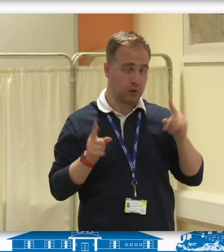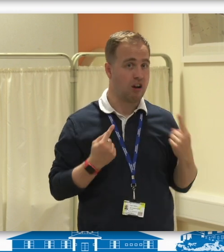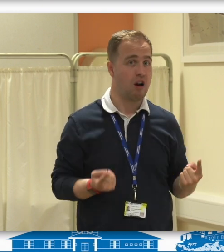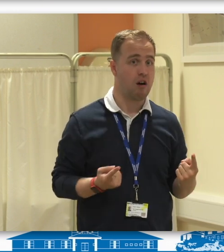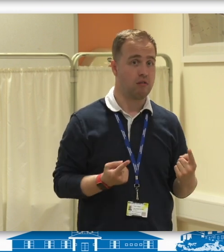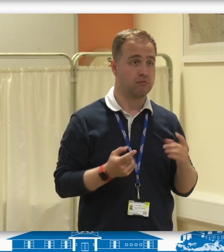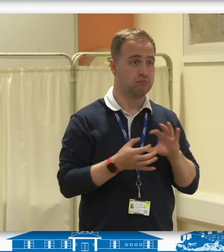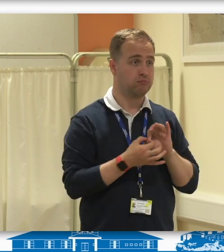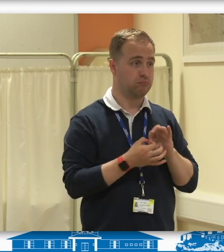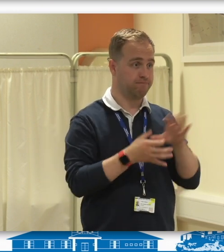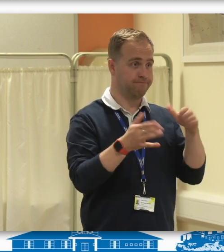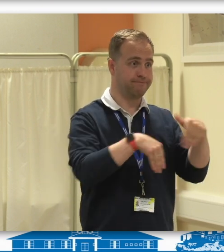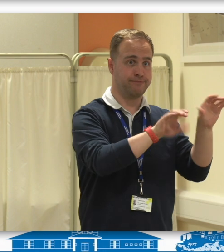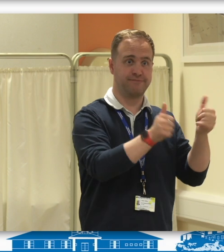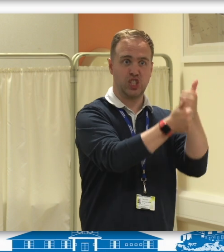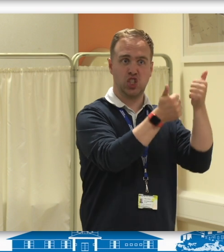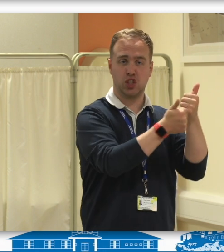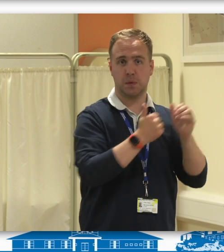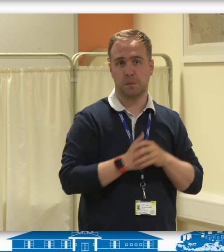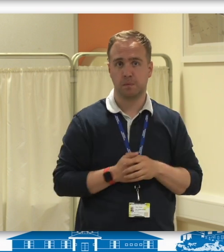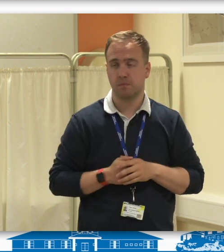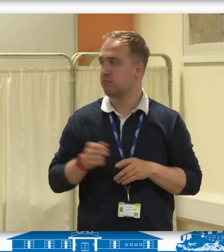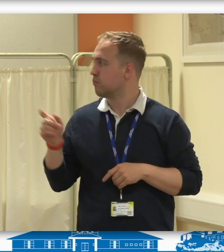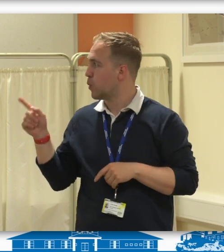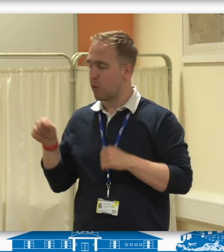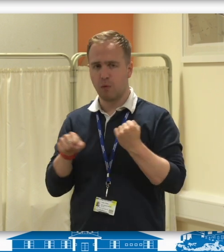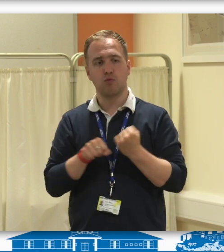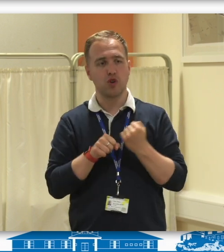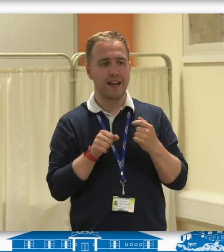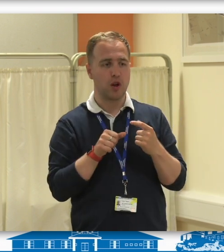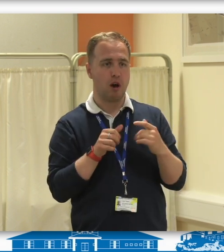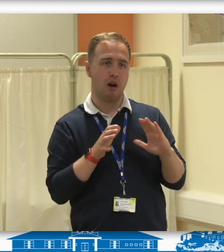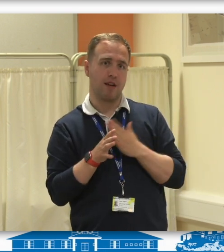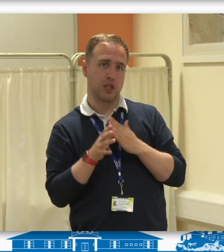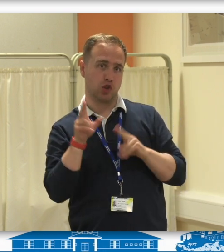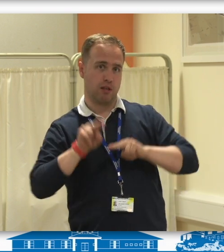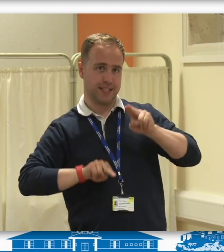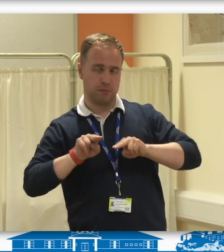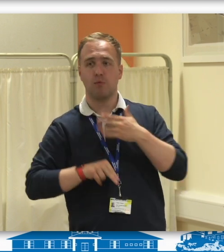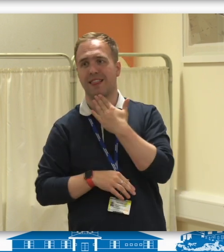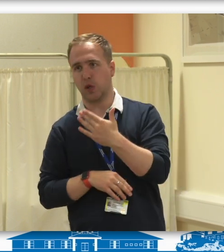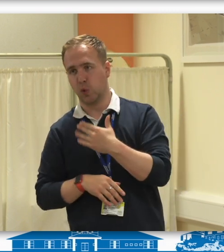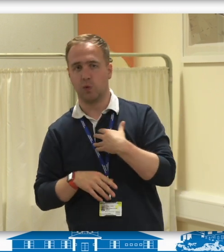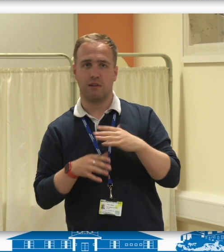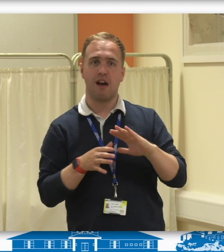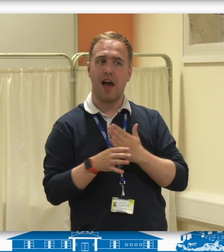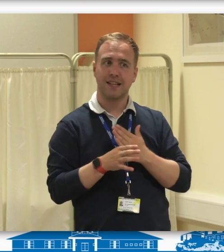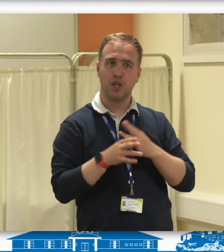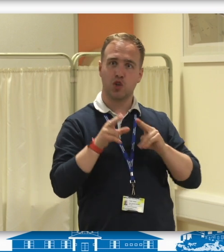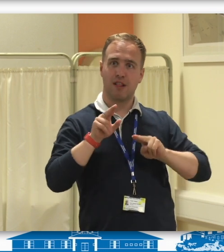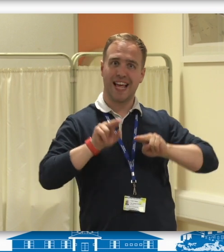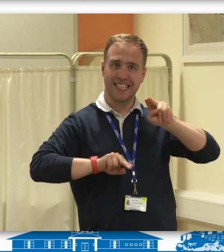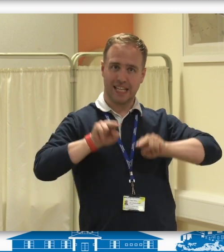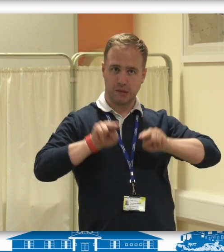that? So once we've done our initial assessment, thank you, by the way, our initial